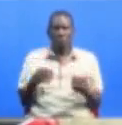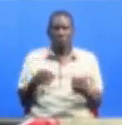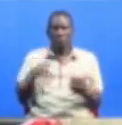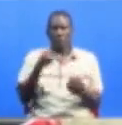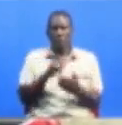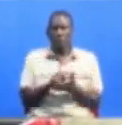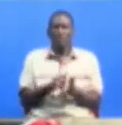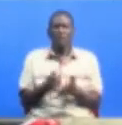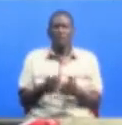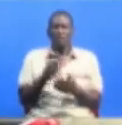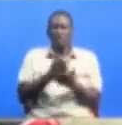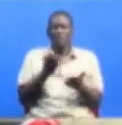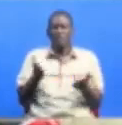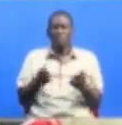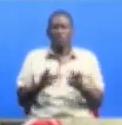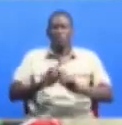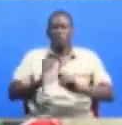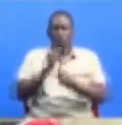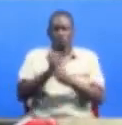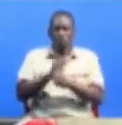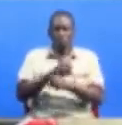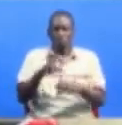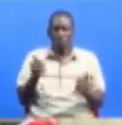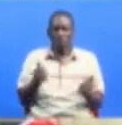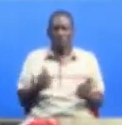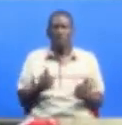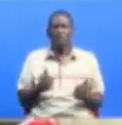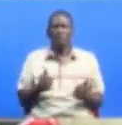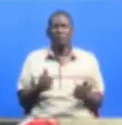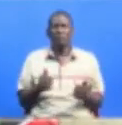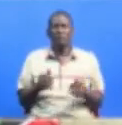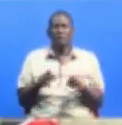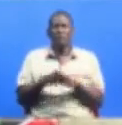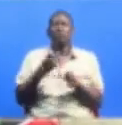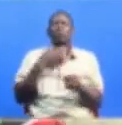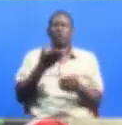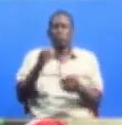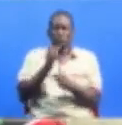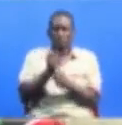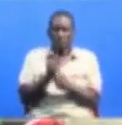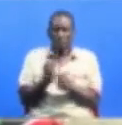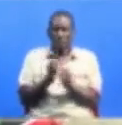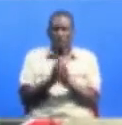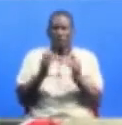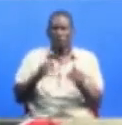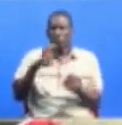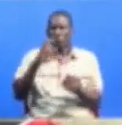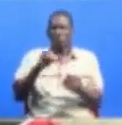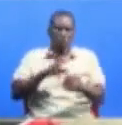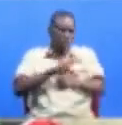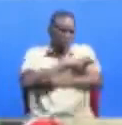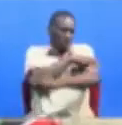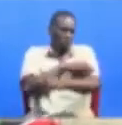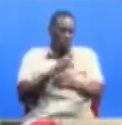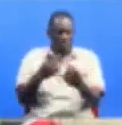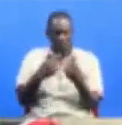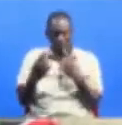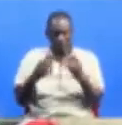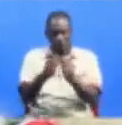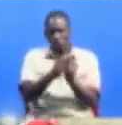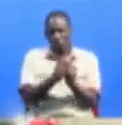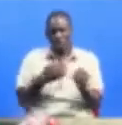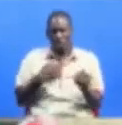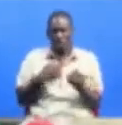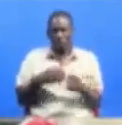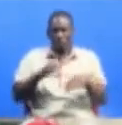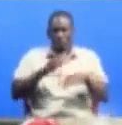find some things were not going as well as we wanted them to go. And now having co-captains, we can brainstorm and